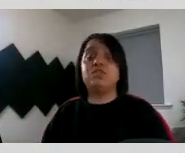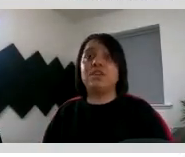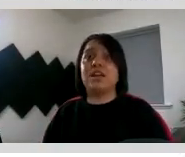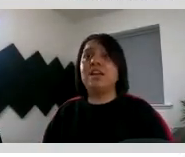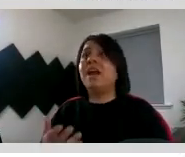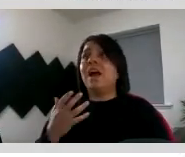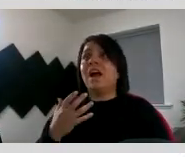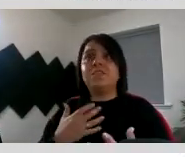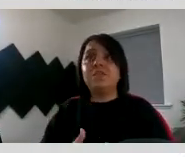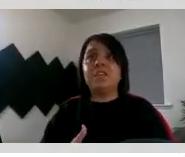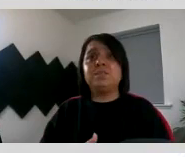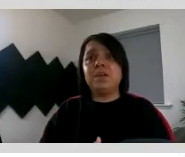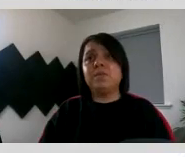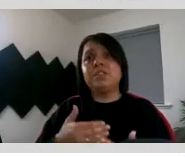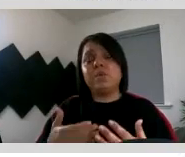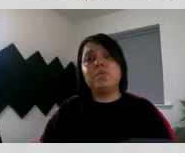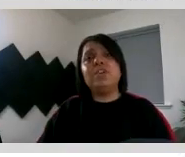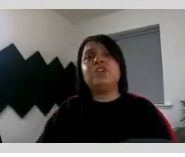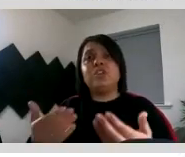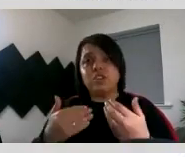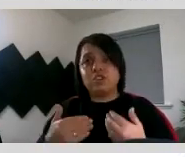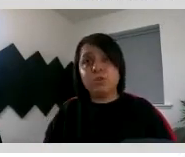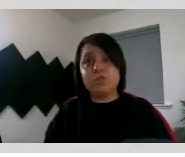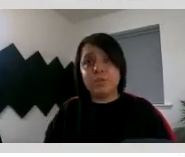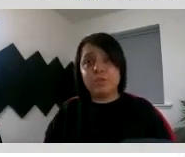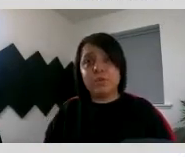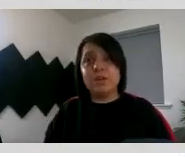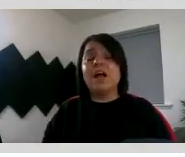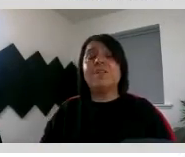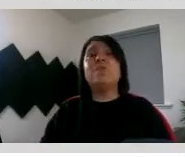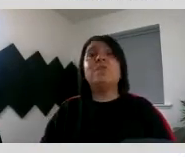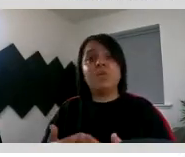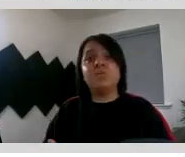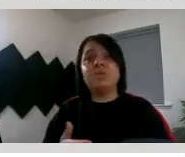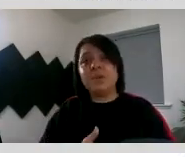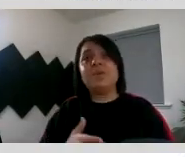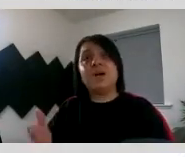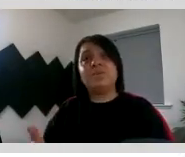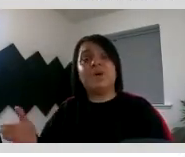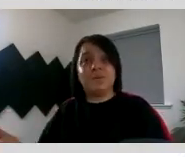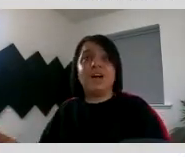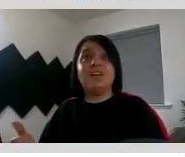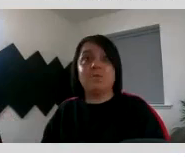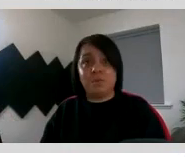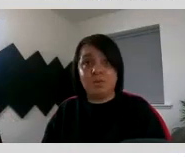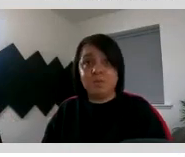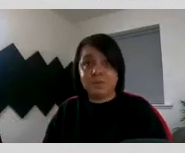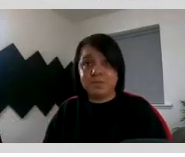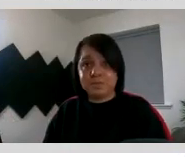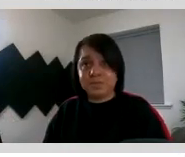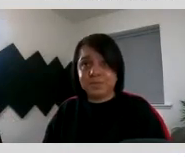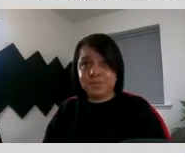to the UK. And through these people is where you can learn your culture a bit more, and they would help you. People help their own a lot more.